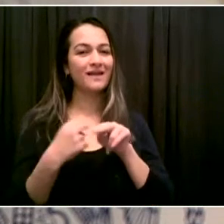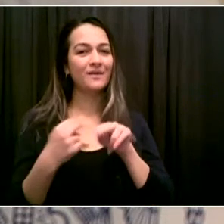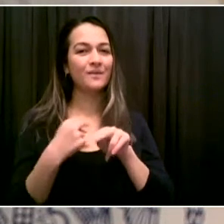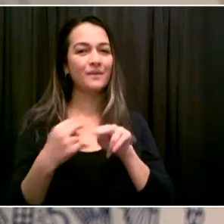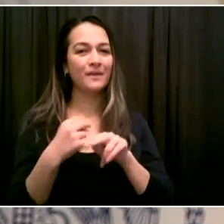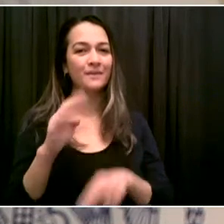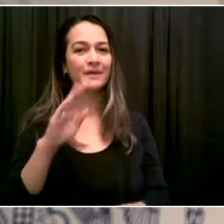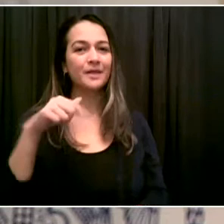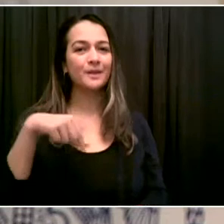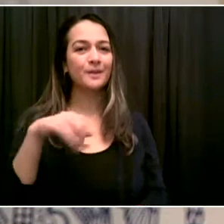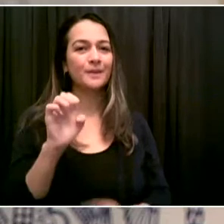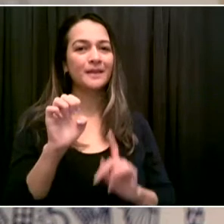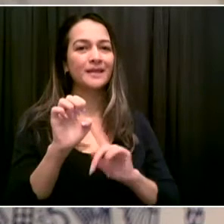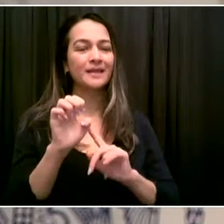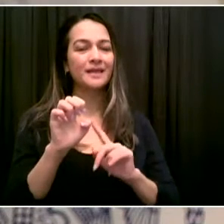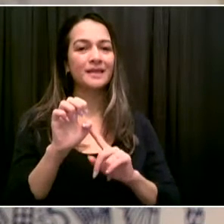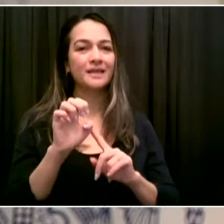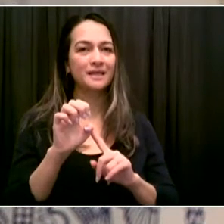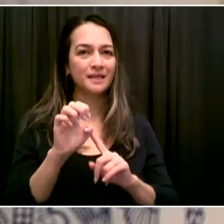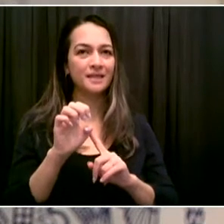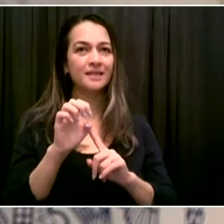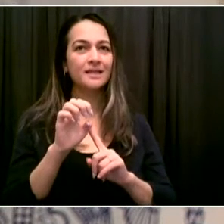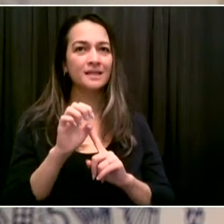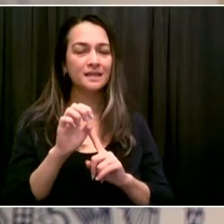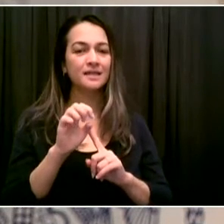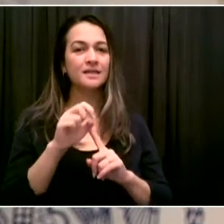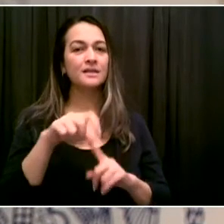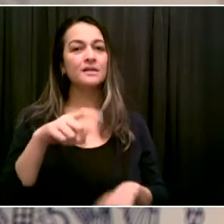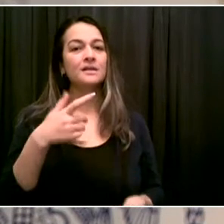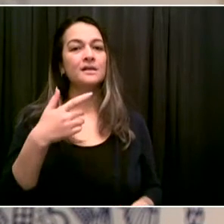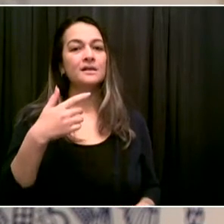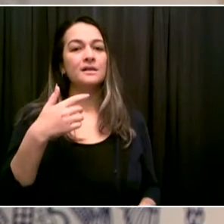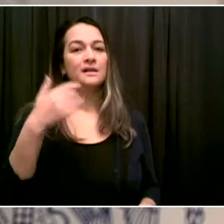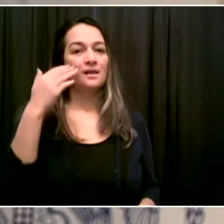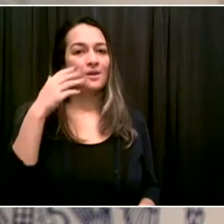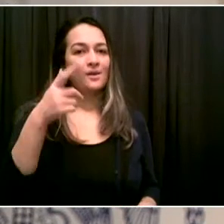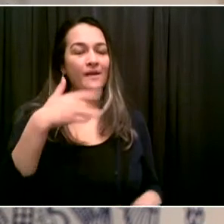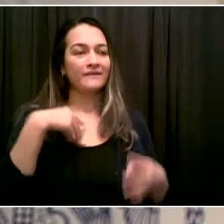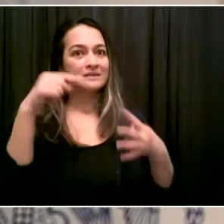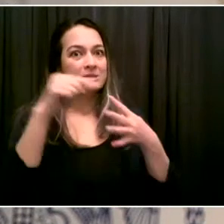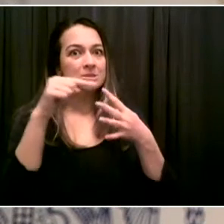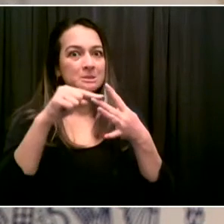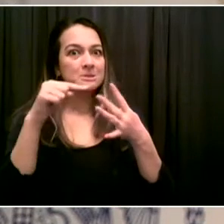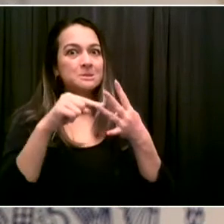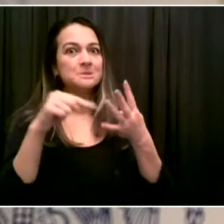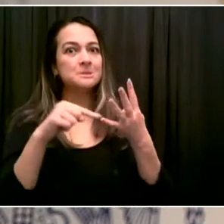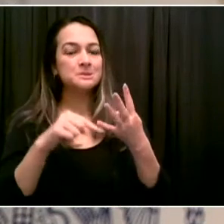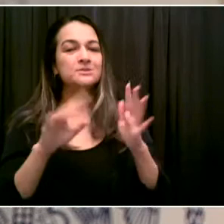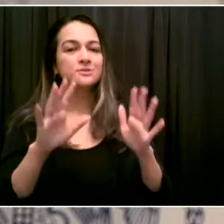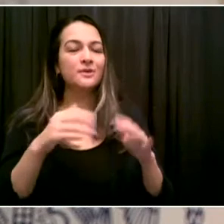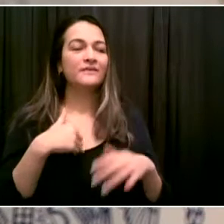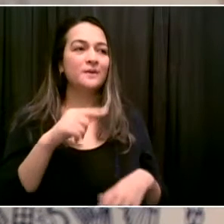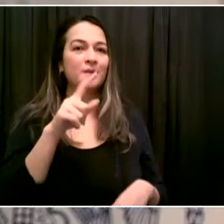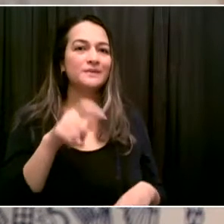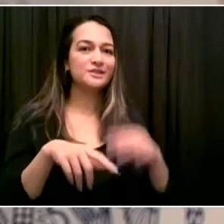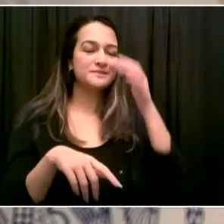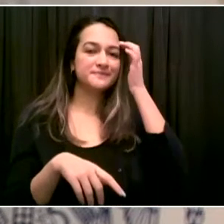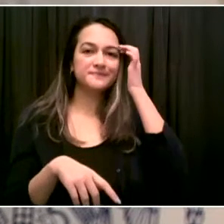That was good, Steve. That's a good one. I like that one. That's a quality pun. Thanks. I figured you'd appreciate